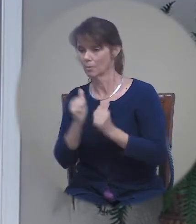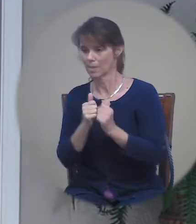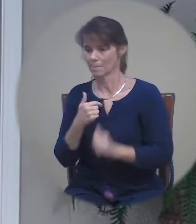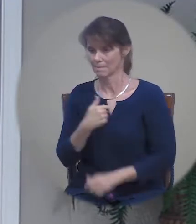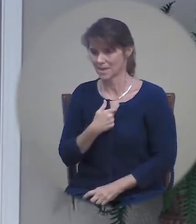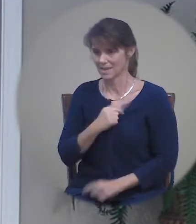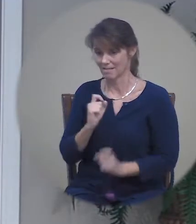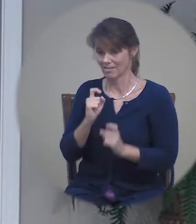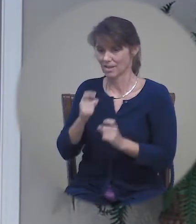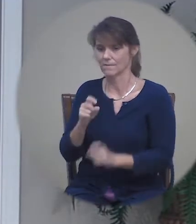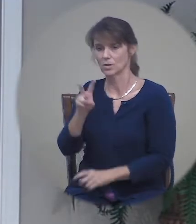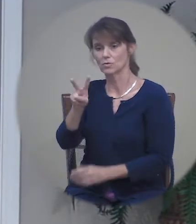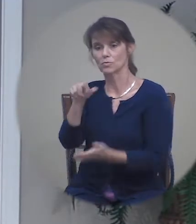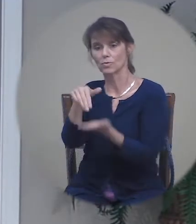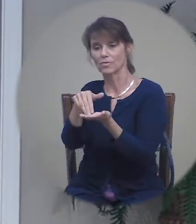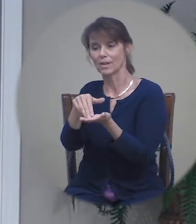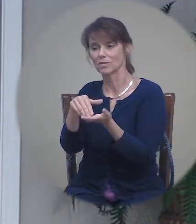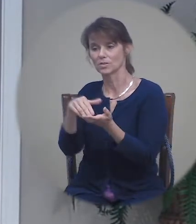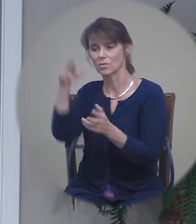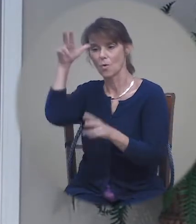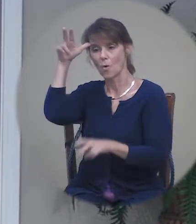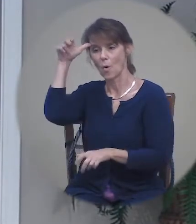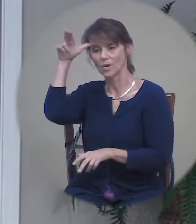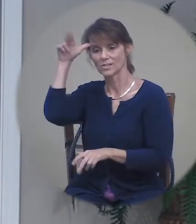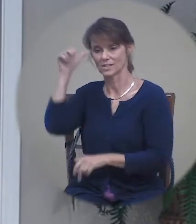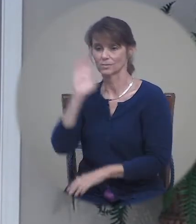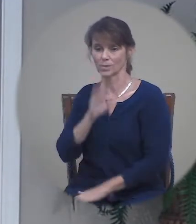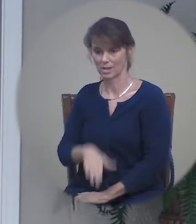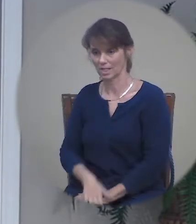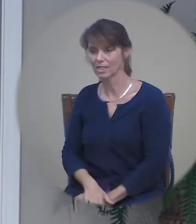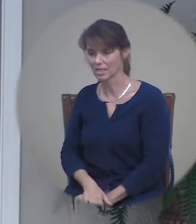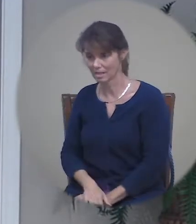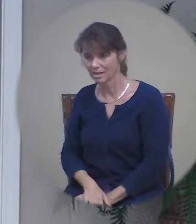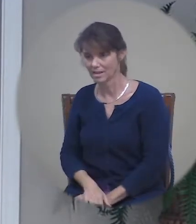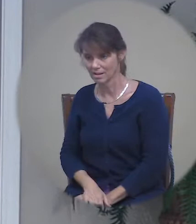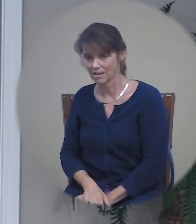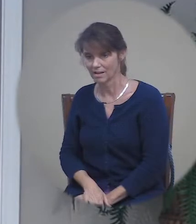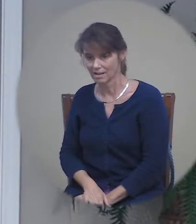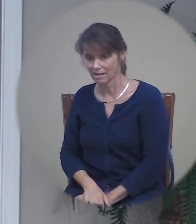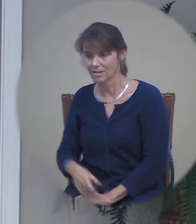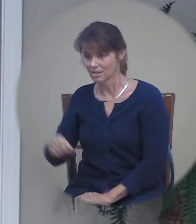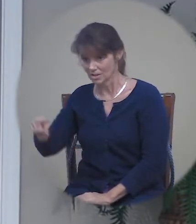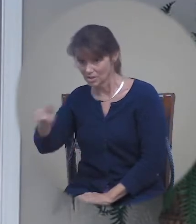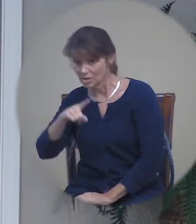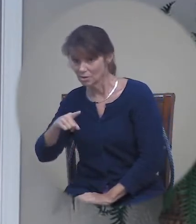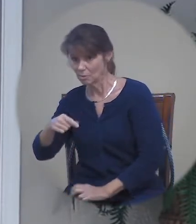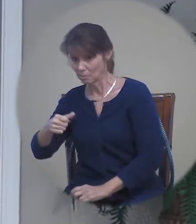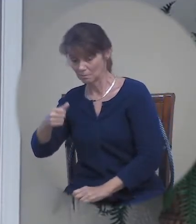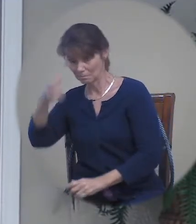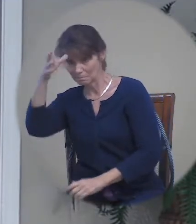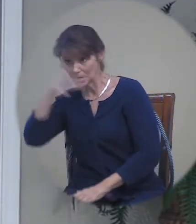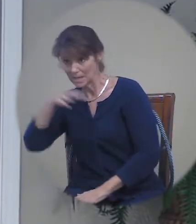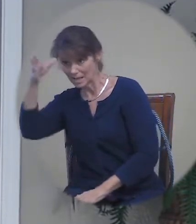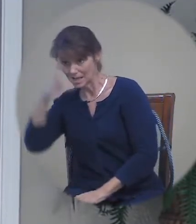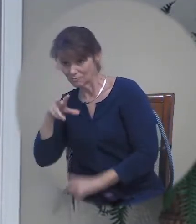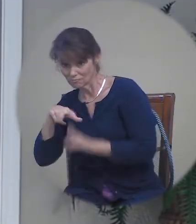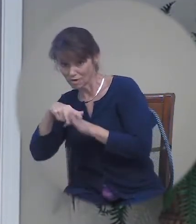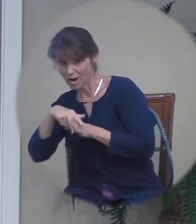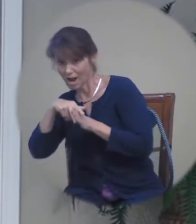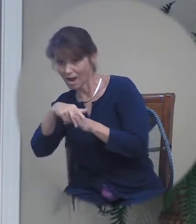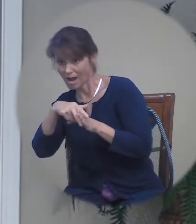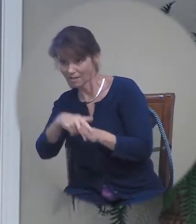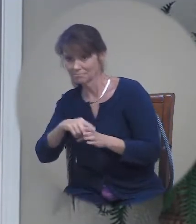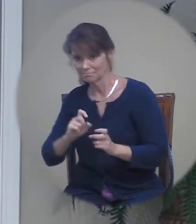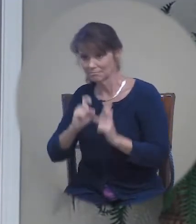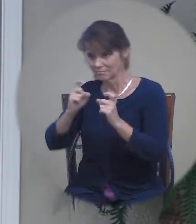2,000 horses if you're able to put on your part to set riders on them. So He threatens them. Then he